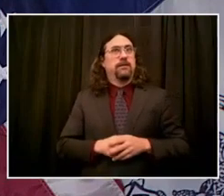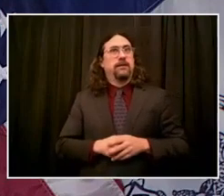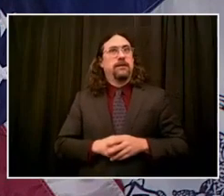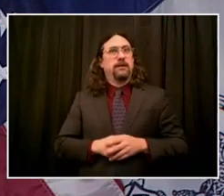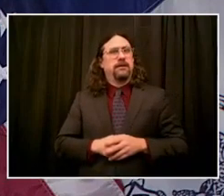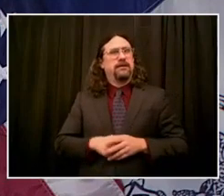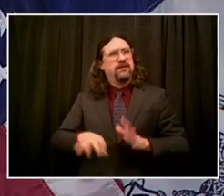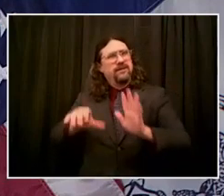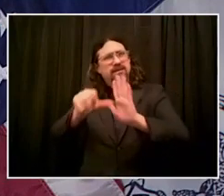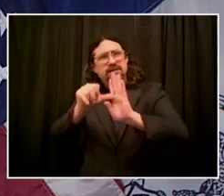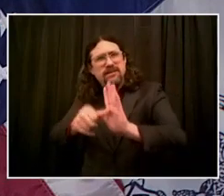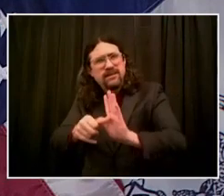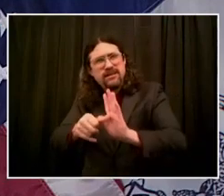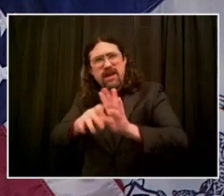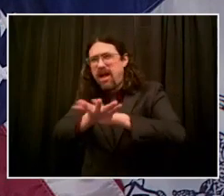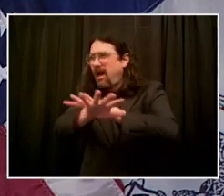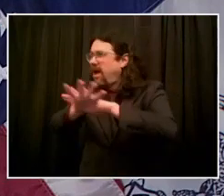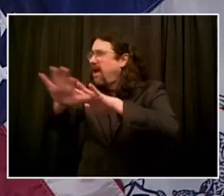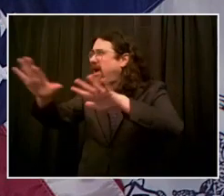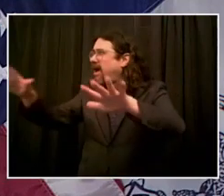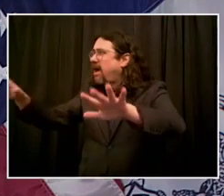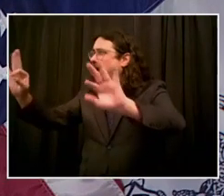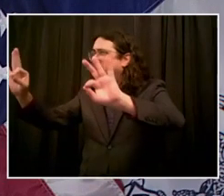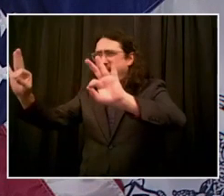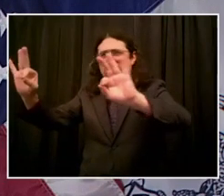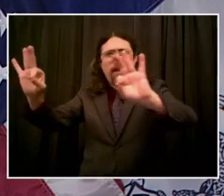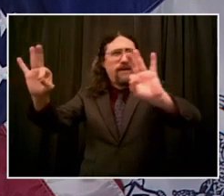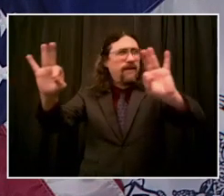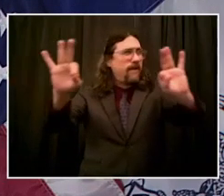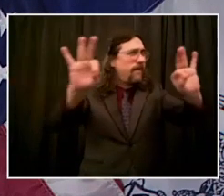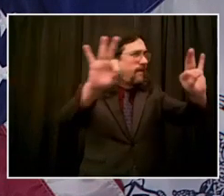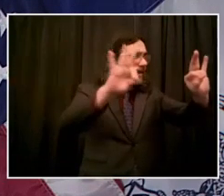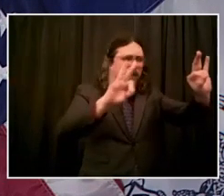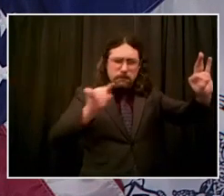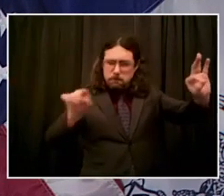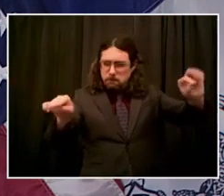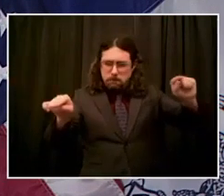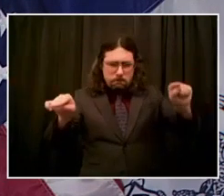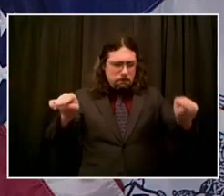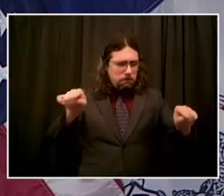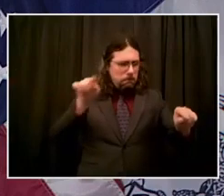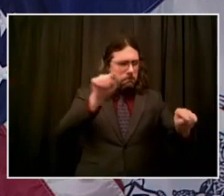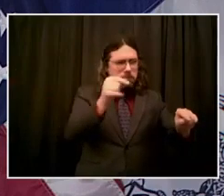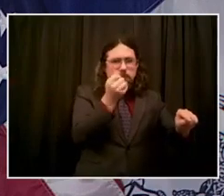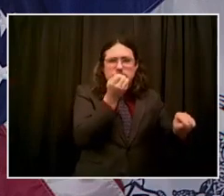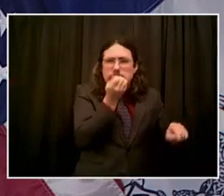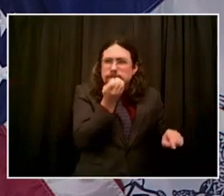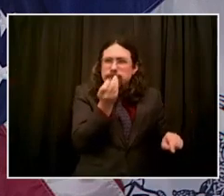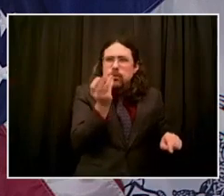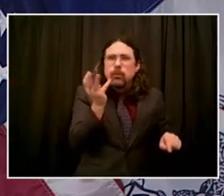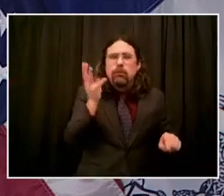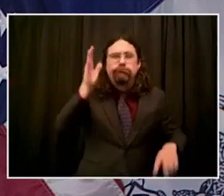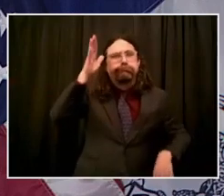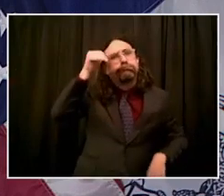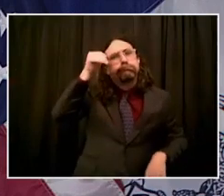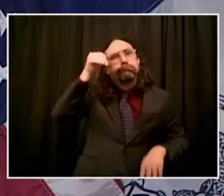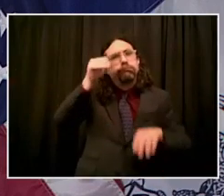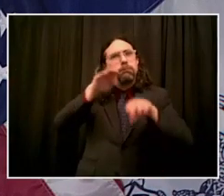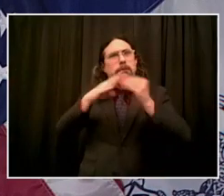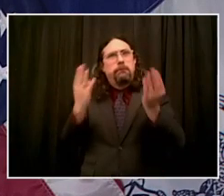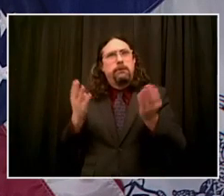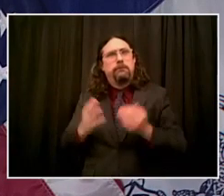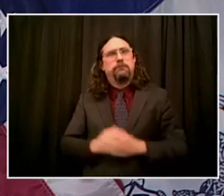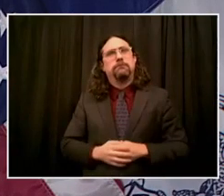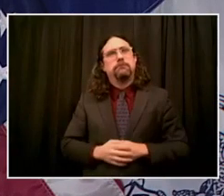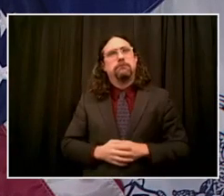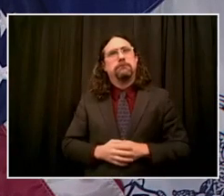they're very smart, resourceful people. And they have been told now for many days, a day is coming in the first half of